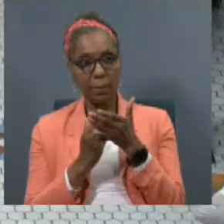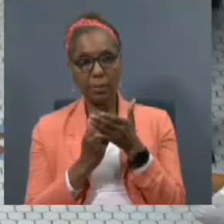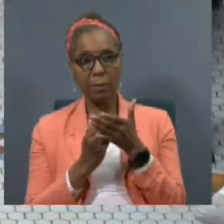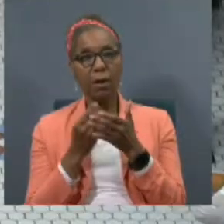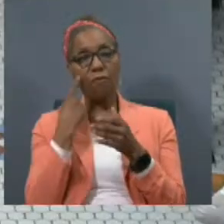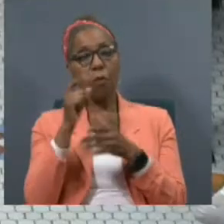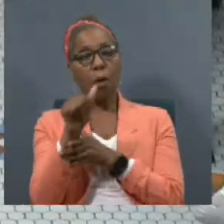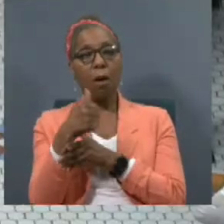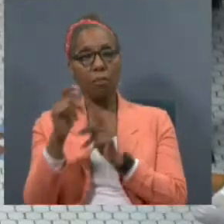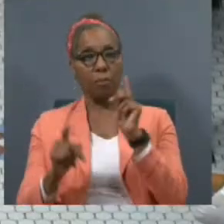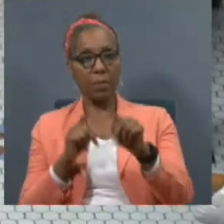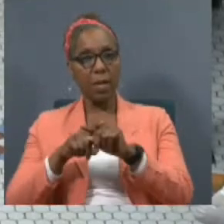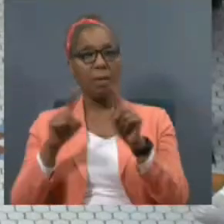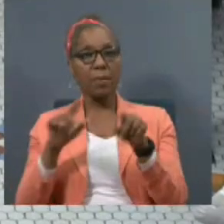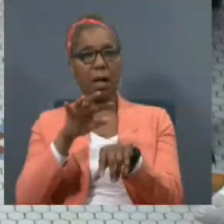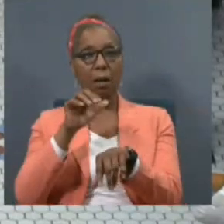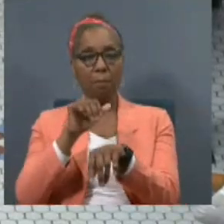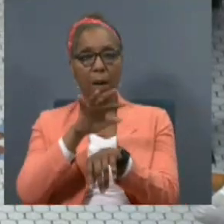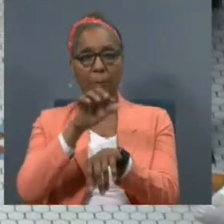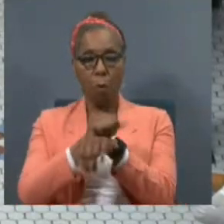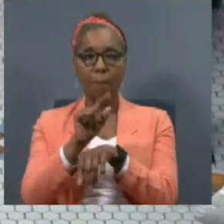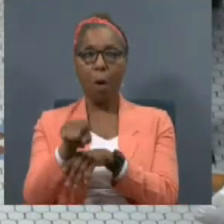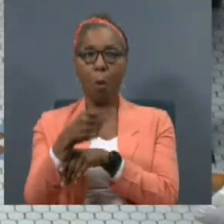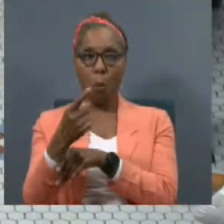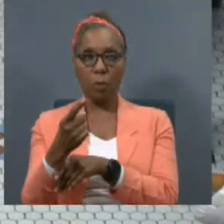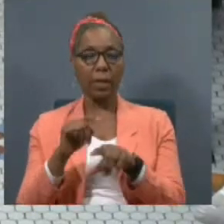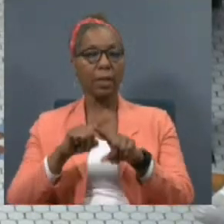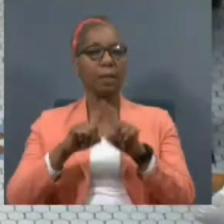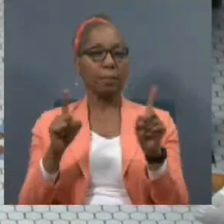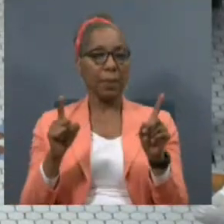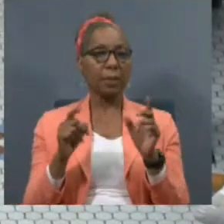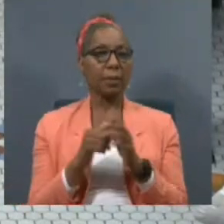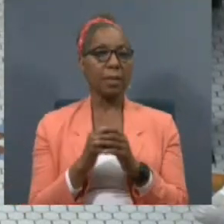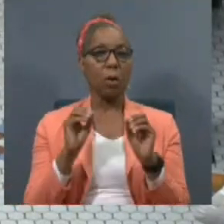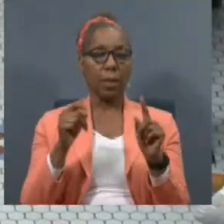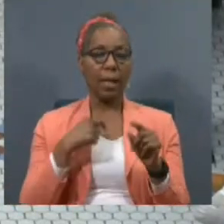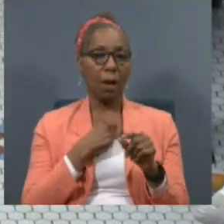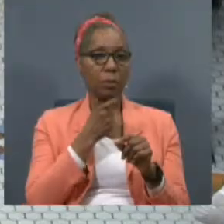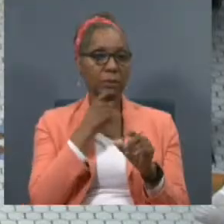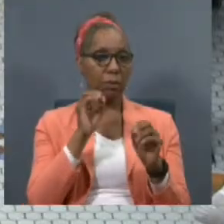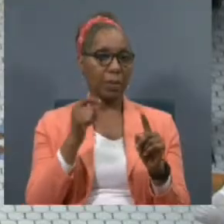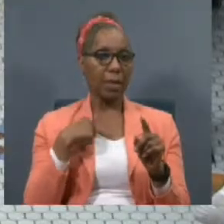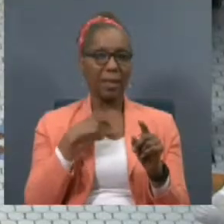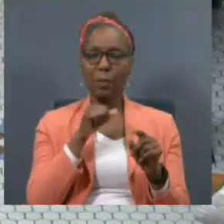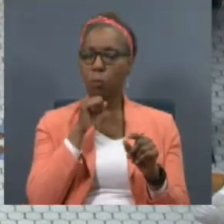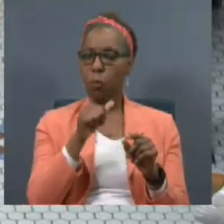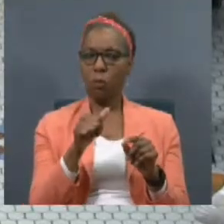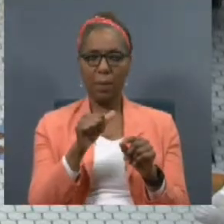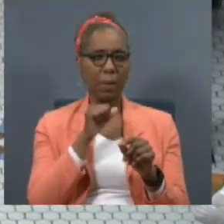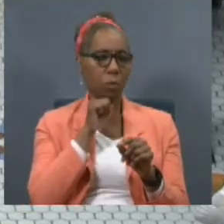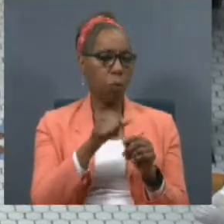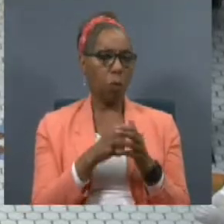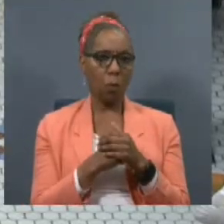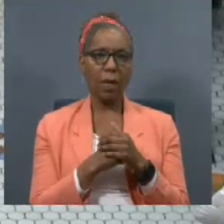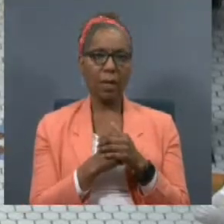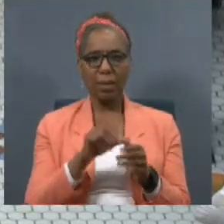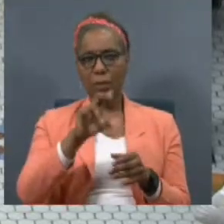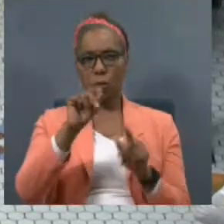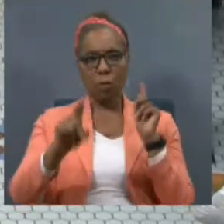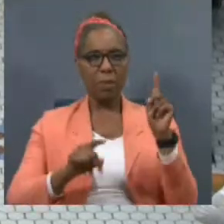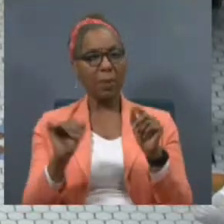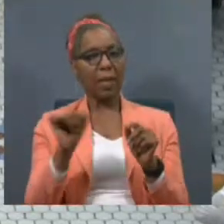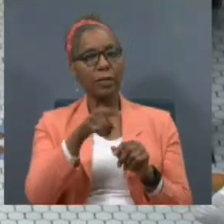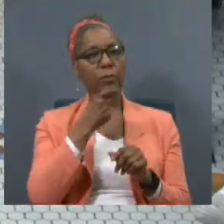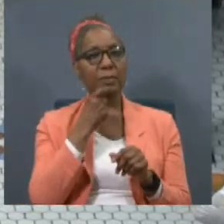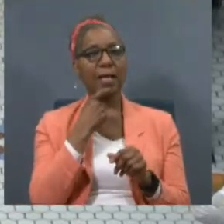other people, but they will be appointment only. So I would say it would not be 30 people, like